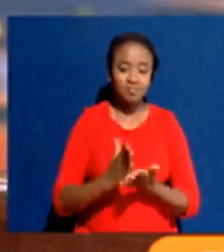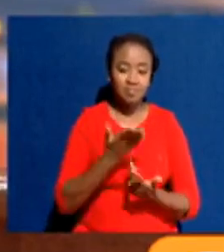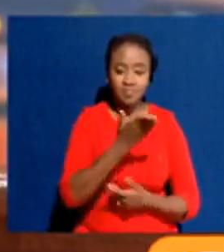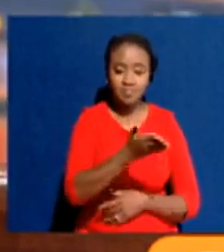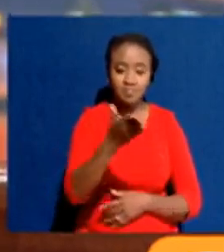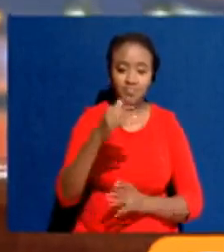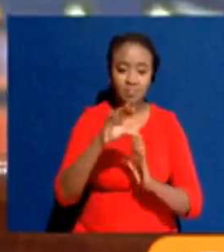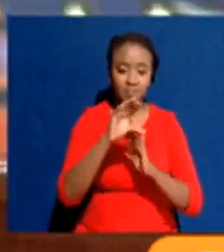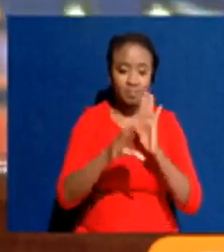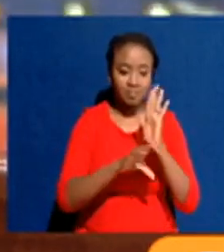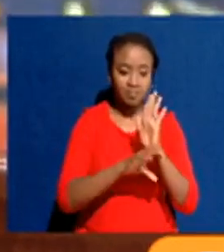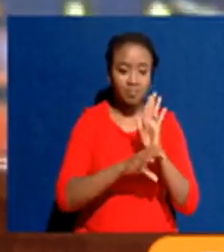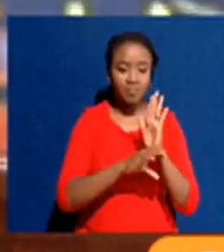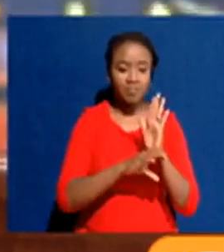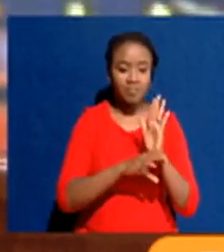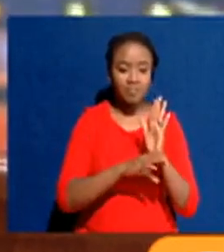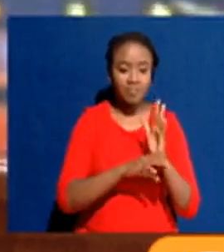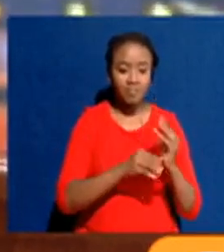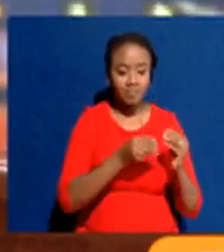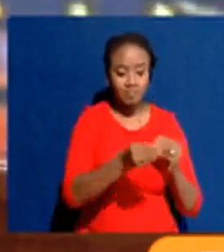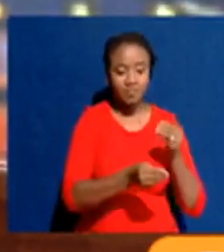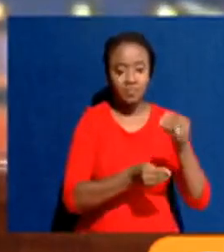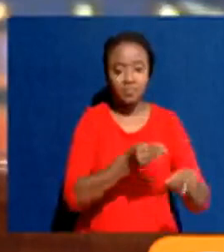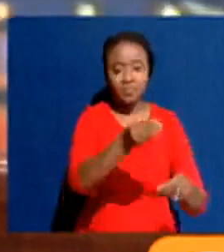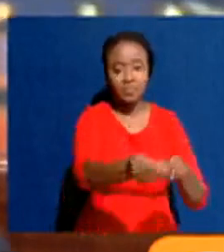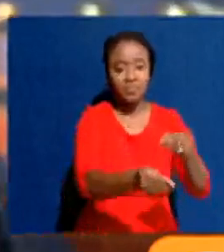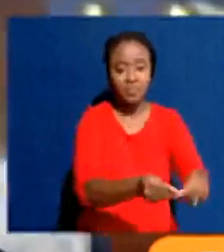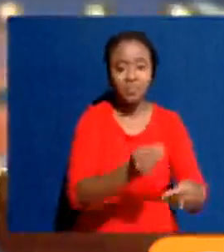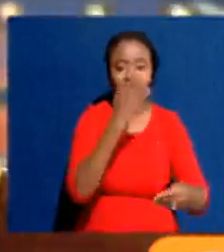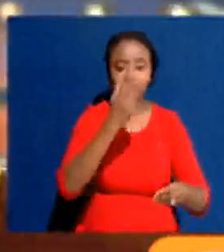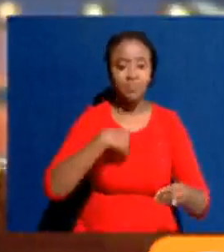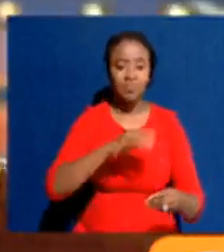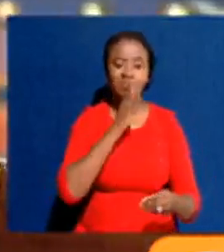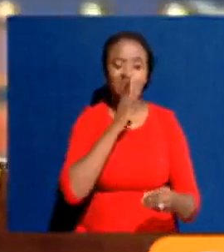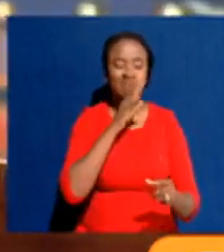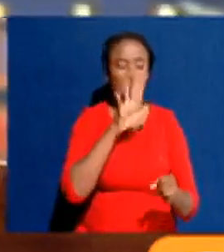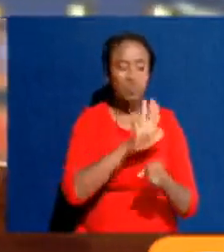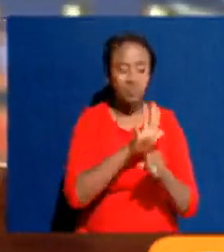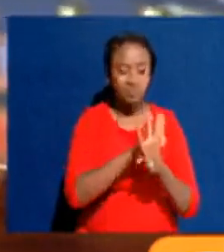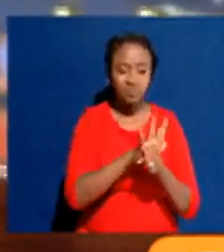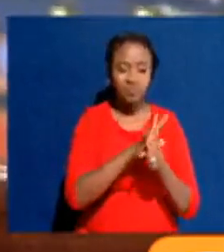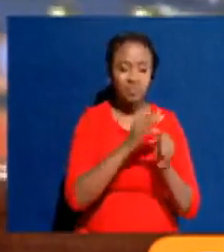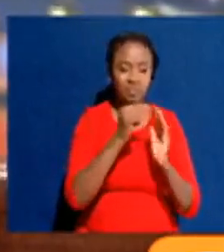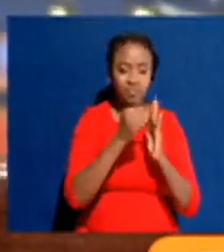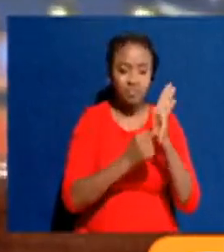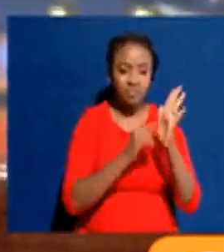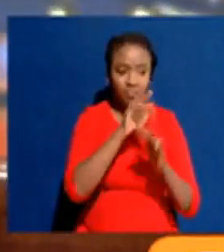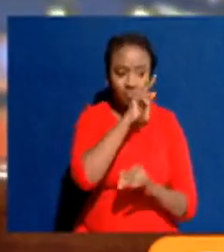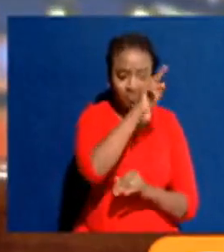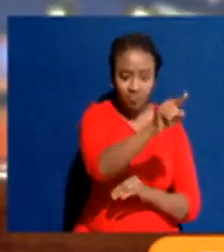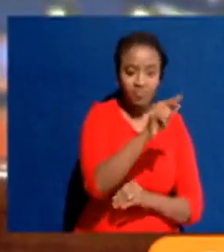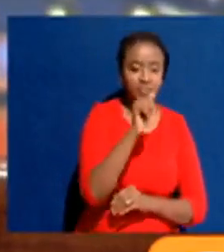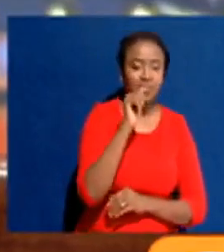constitutional monarchy. Mm. From the prime minister. Of course, we borrowed heavily, having been colonized by